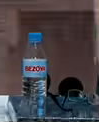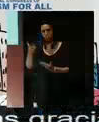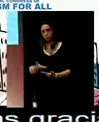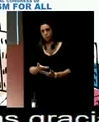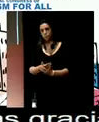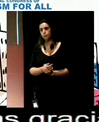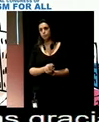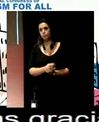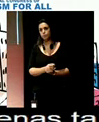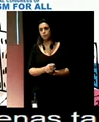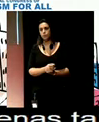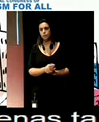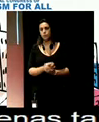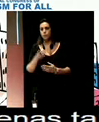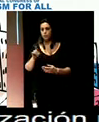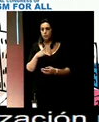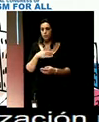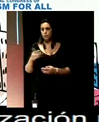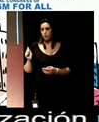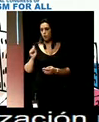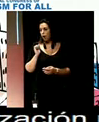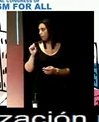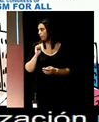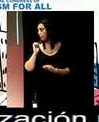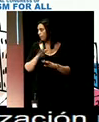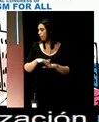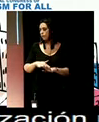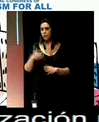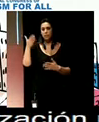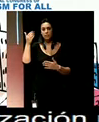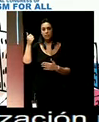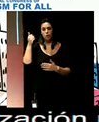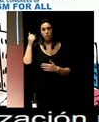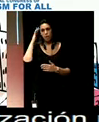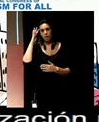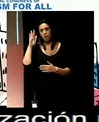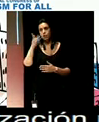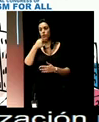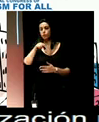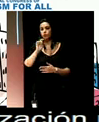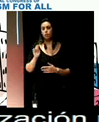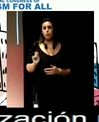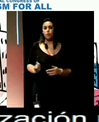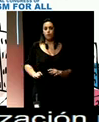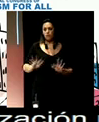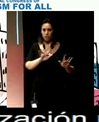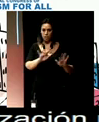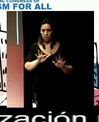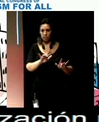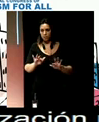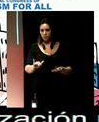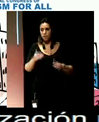organizers for the invitation. I wanted to take advantage of the opportunity to greet our